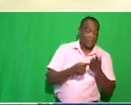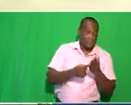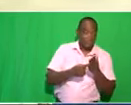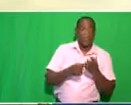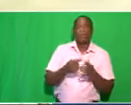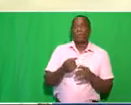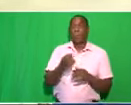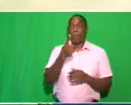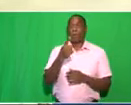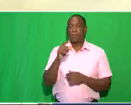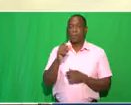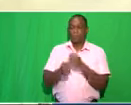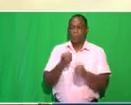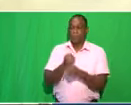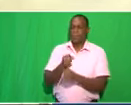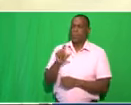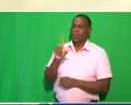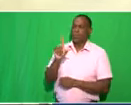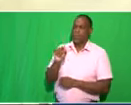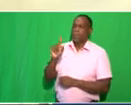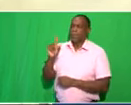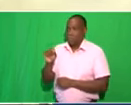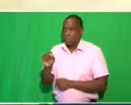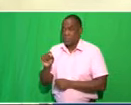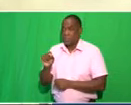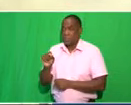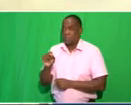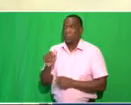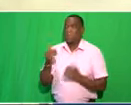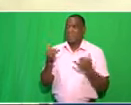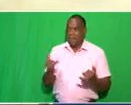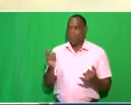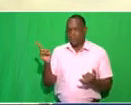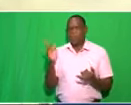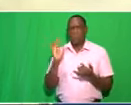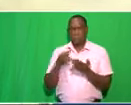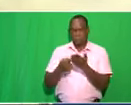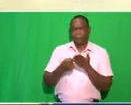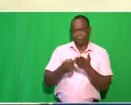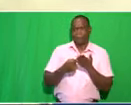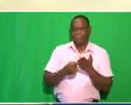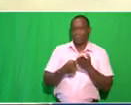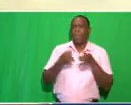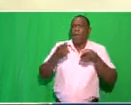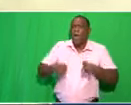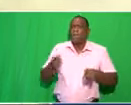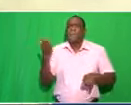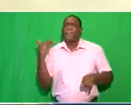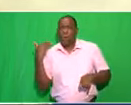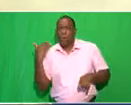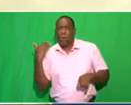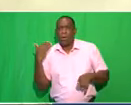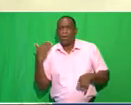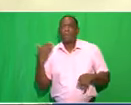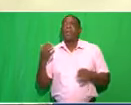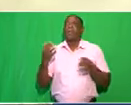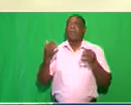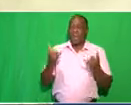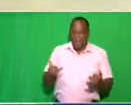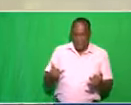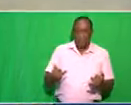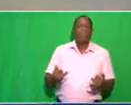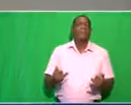2020. And Dr. Smith is going to tell us about that, provide a source of the data for the committee's